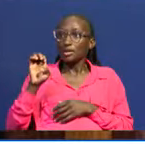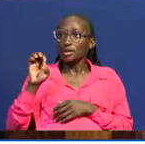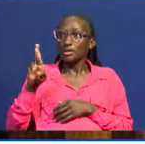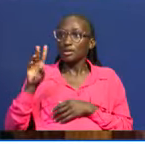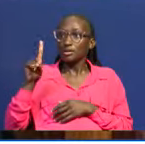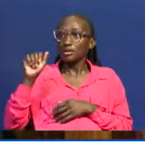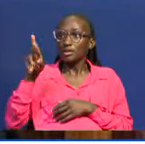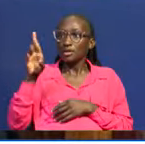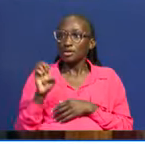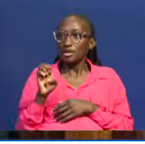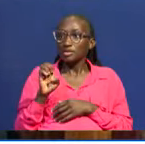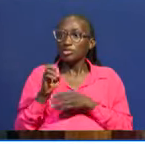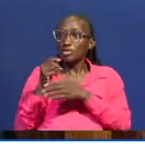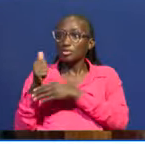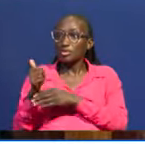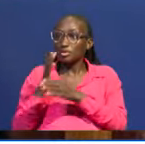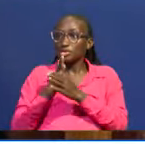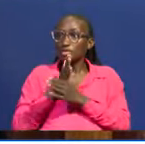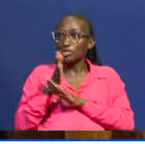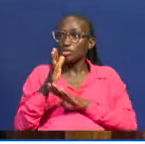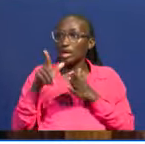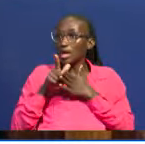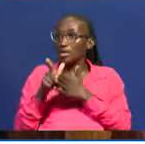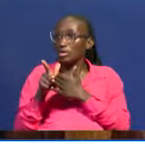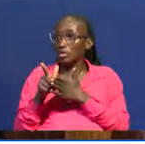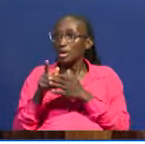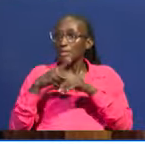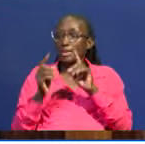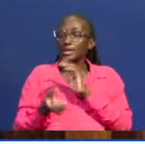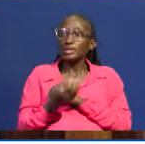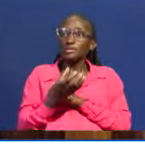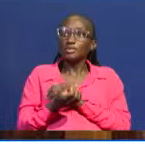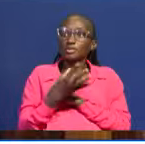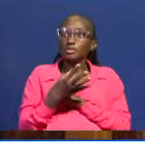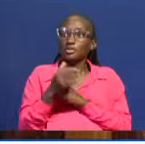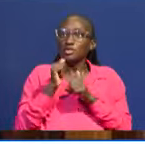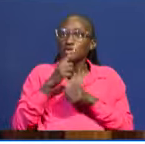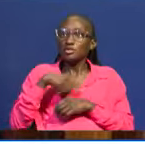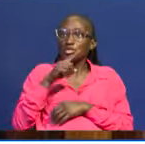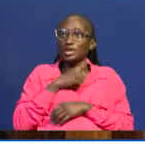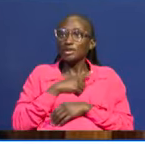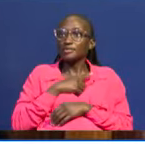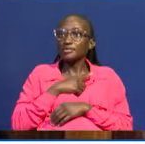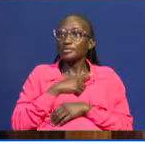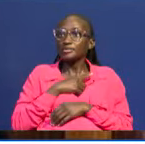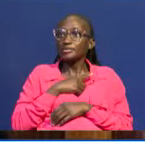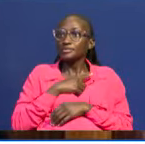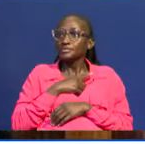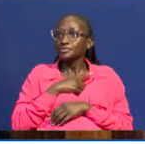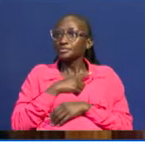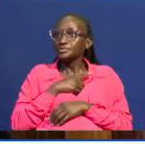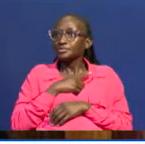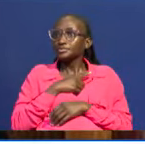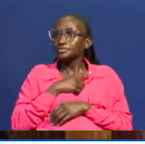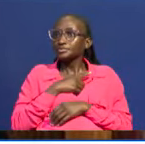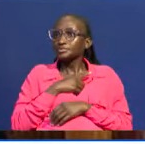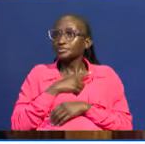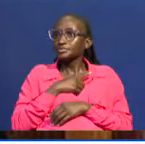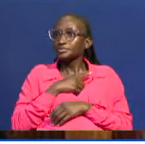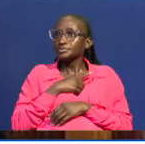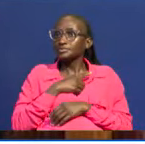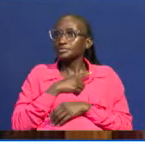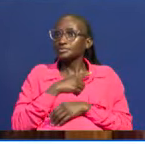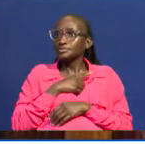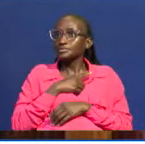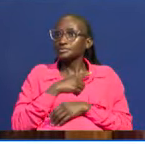was acquired through a loan. It is an explanation that we have discounted. He said that they